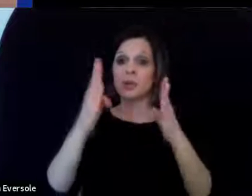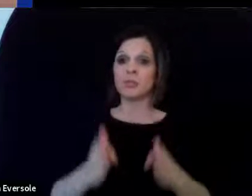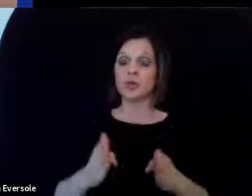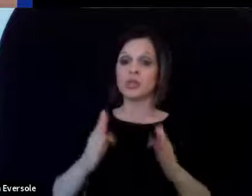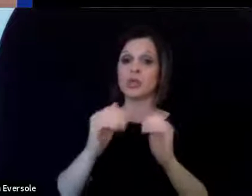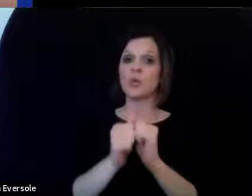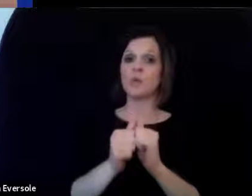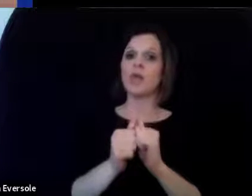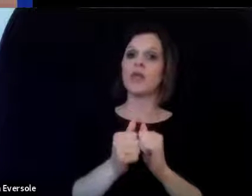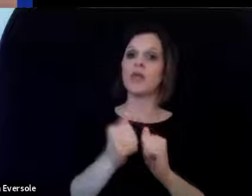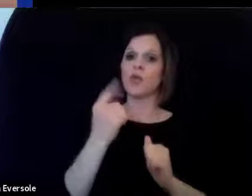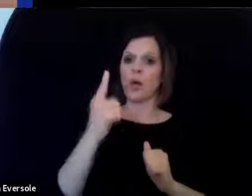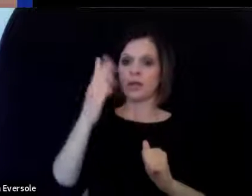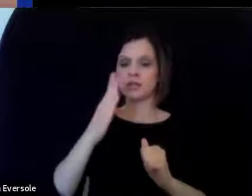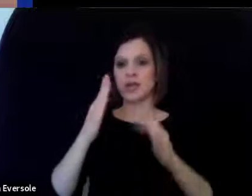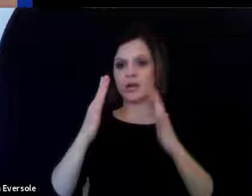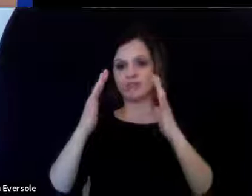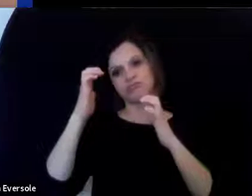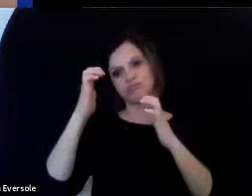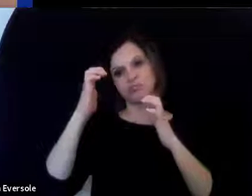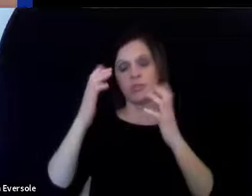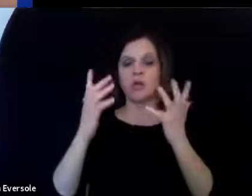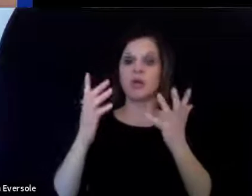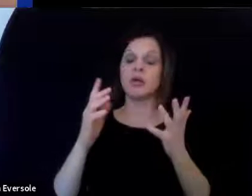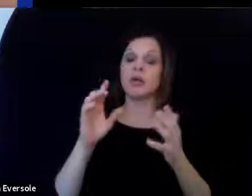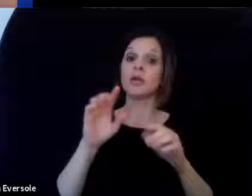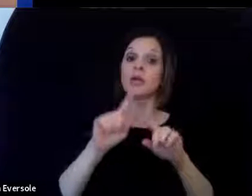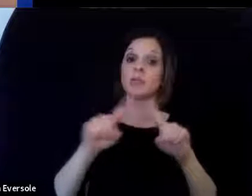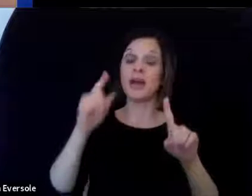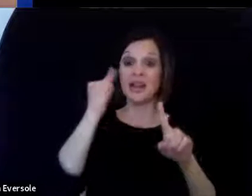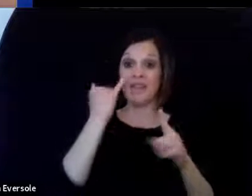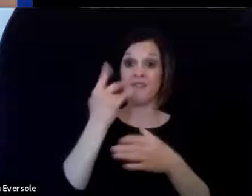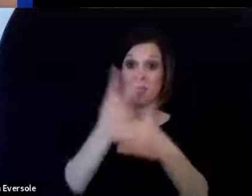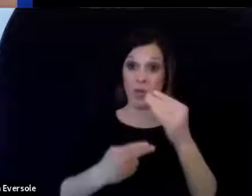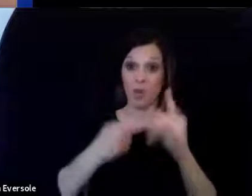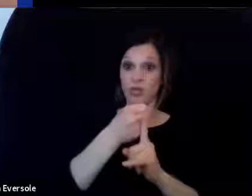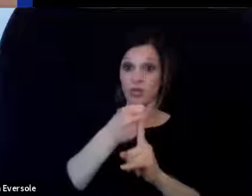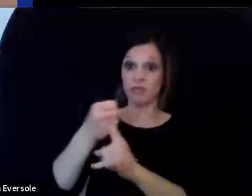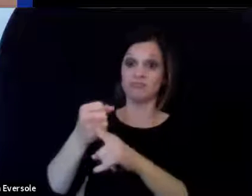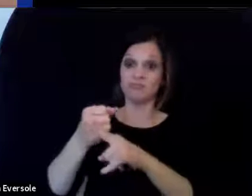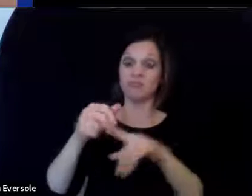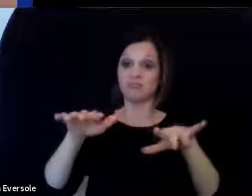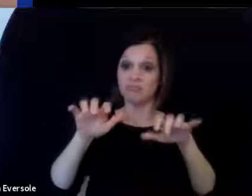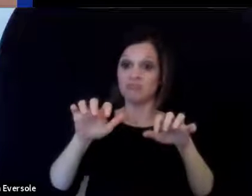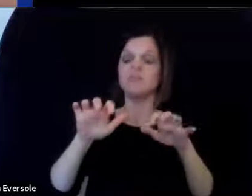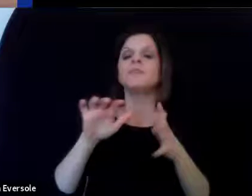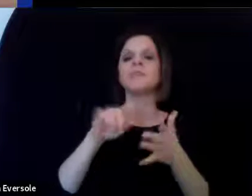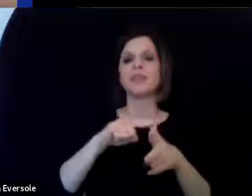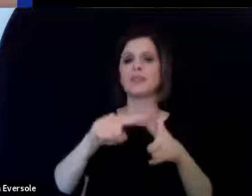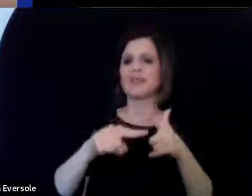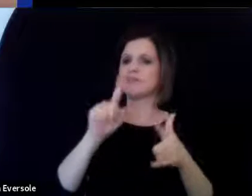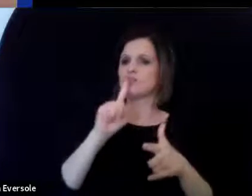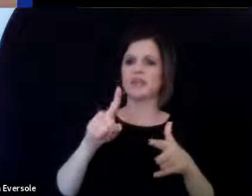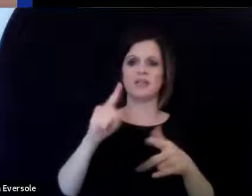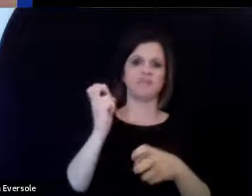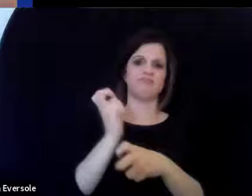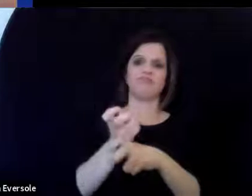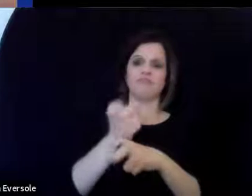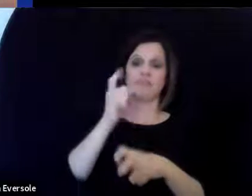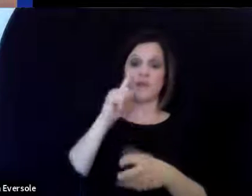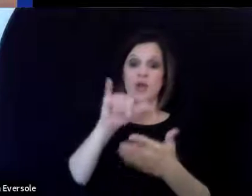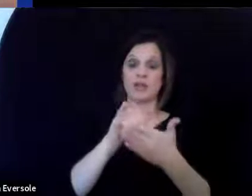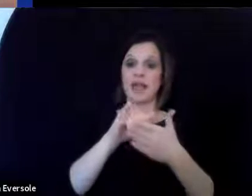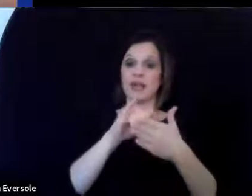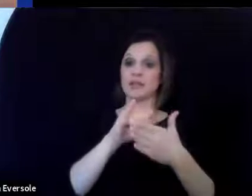palsy, but especially with a bilateral palsy, it's really, really difficult for that individual with charge